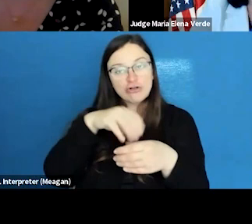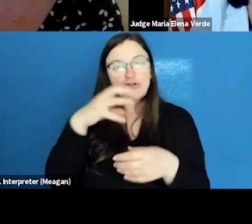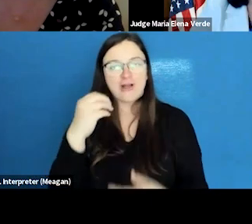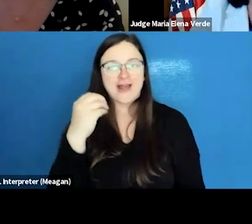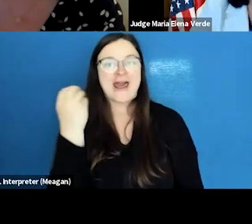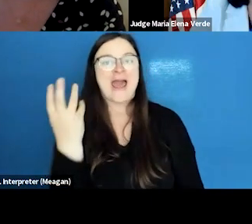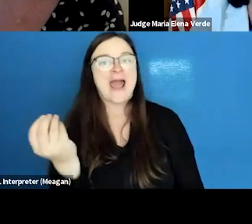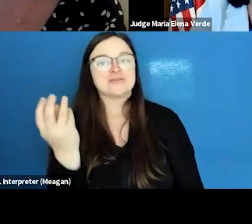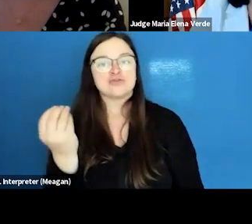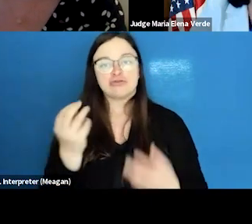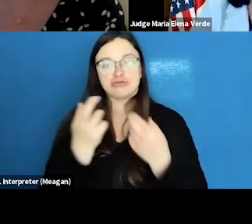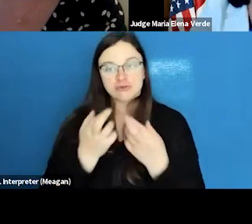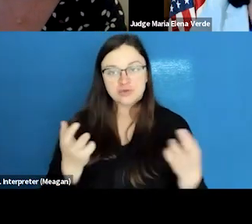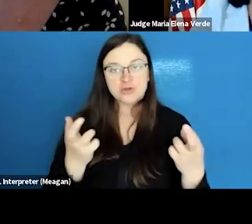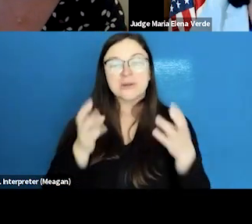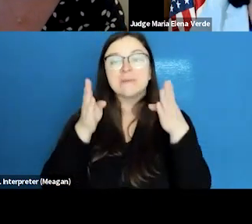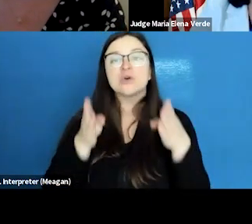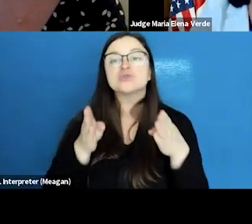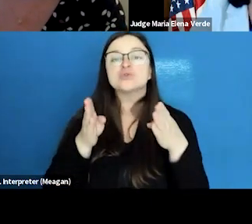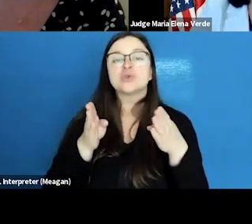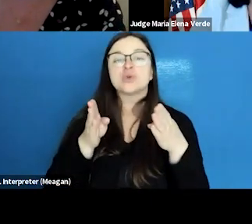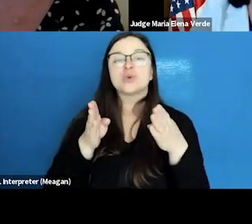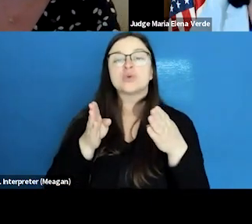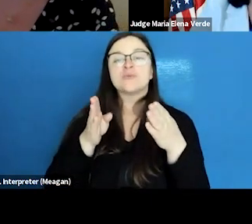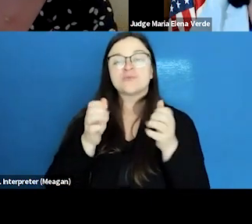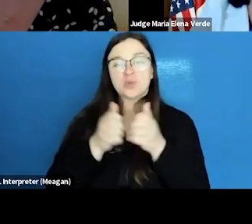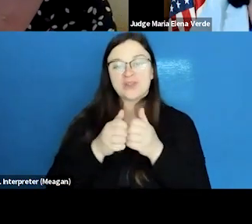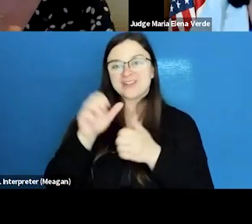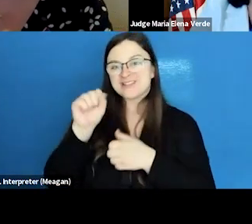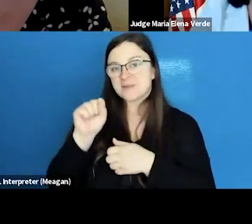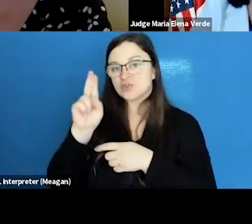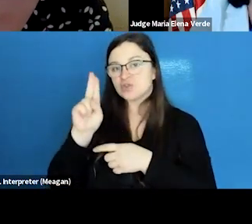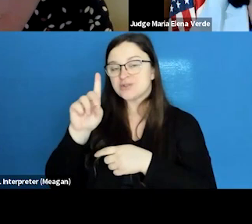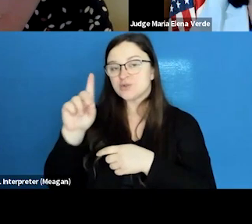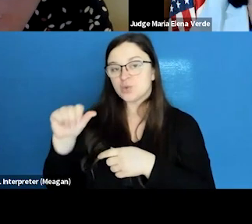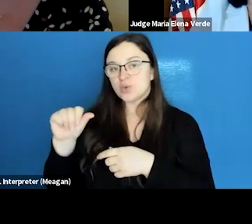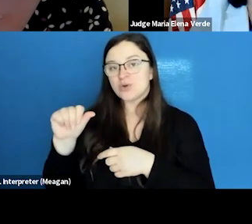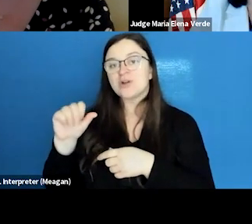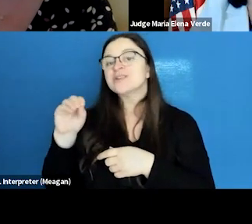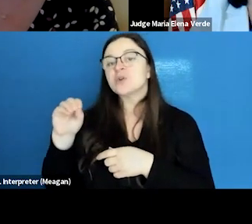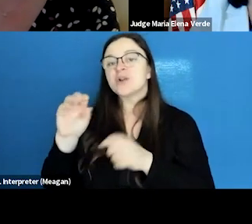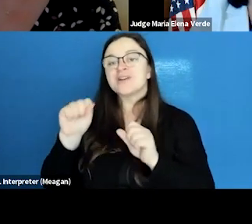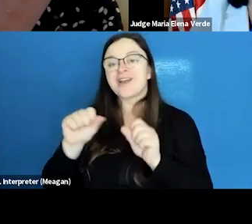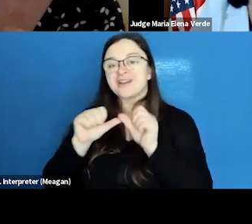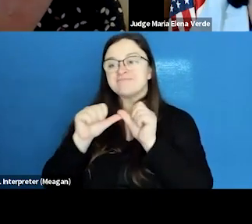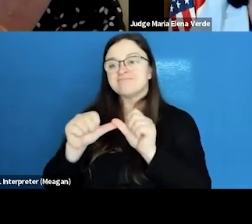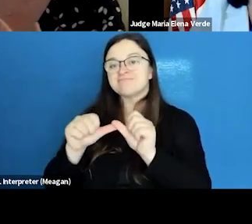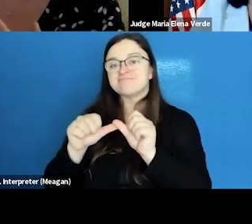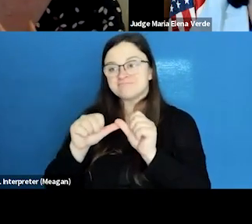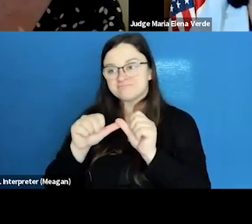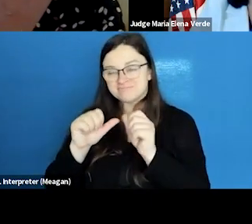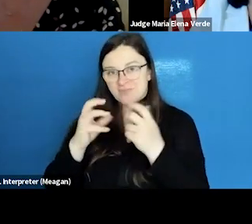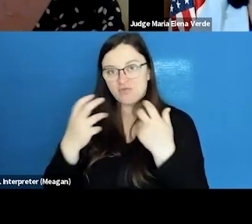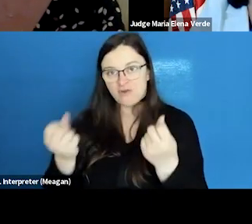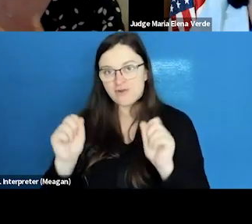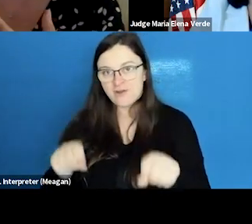resources a person with a substance use disorder can draw on to initiate or sustain recovery. So many